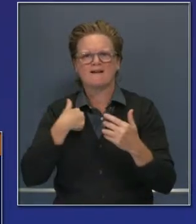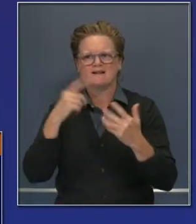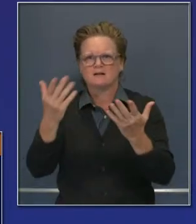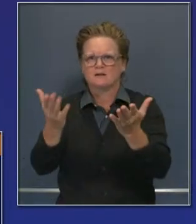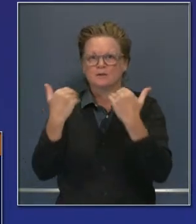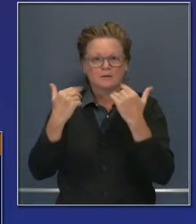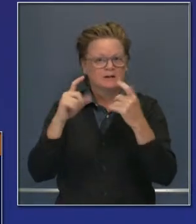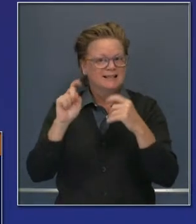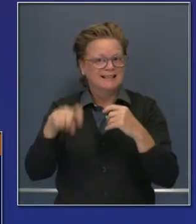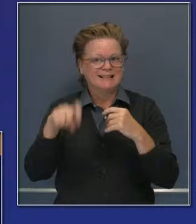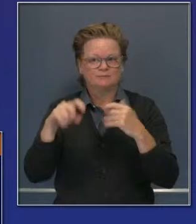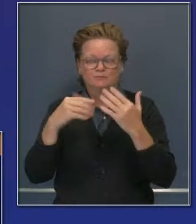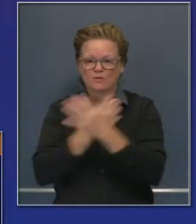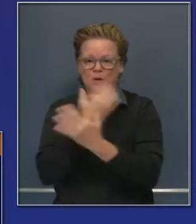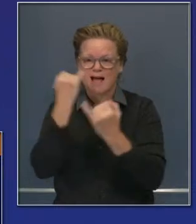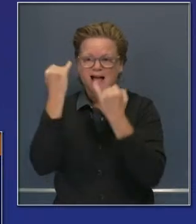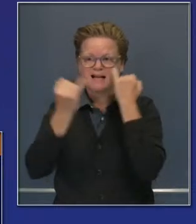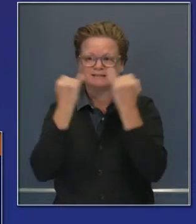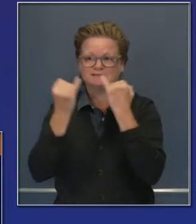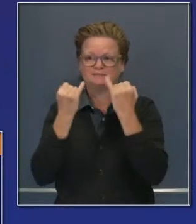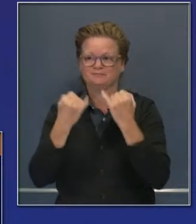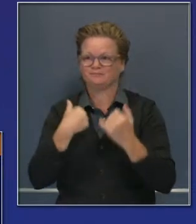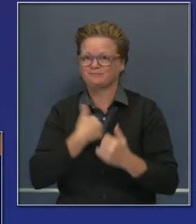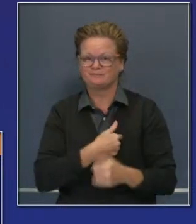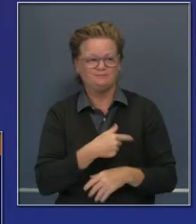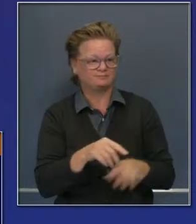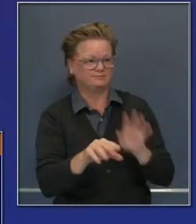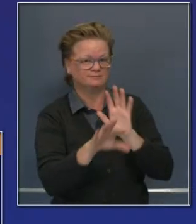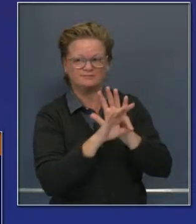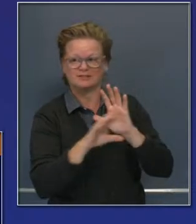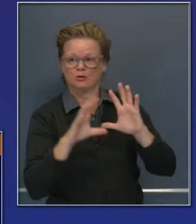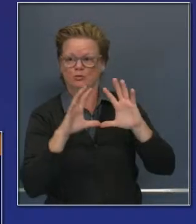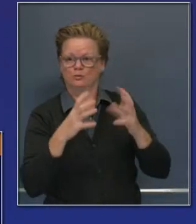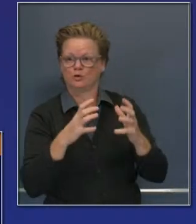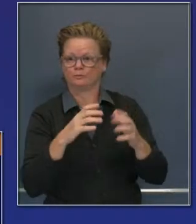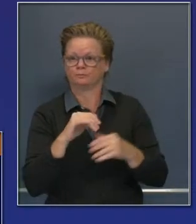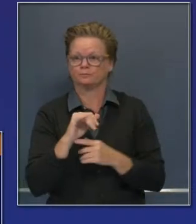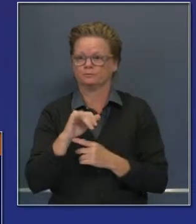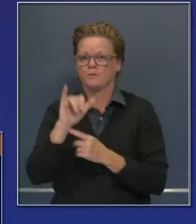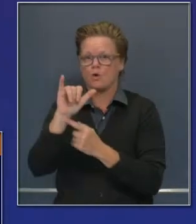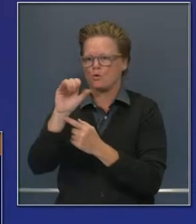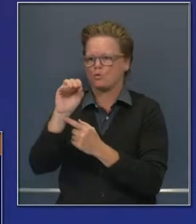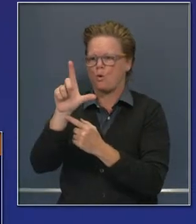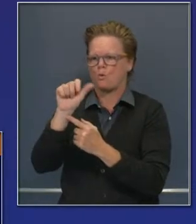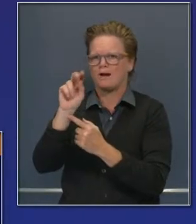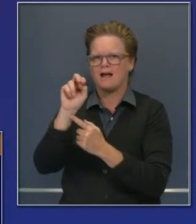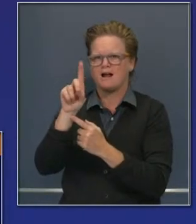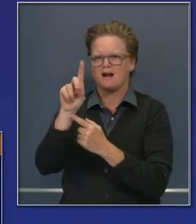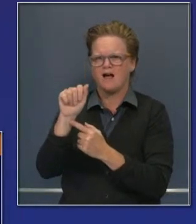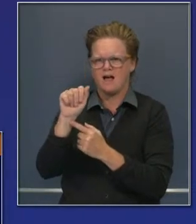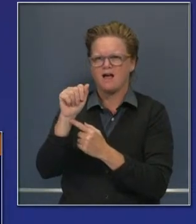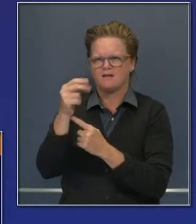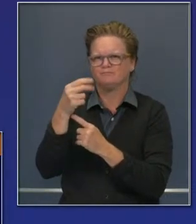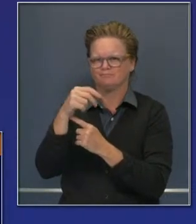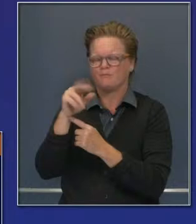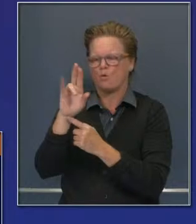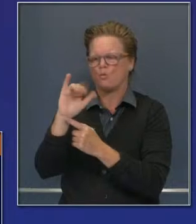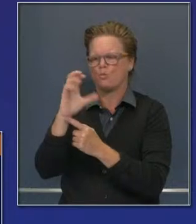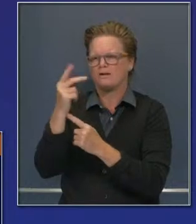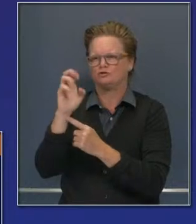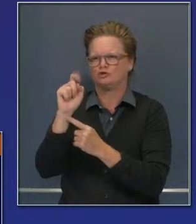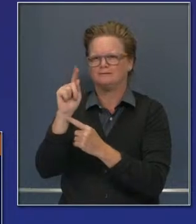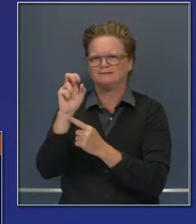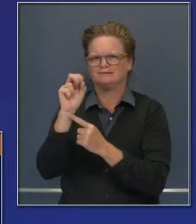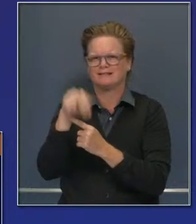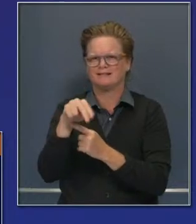a strike team led by Yolanda Richardson, who will be up here in a moment, and by one of, I